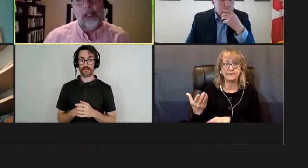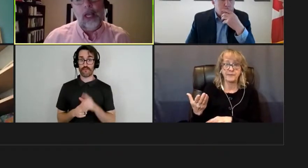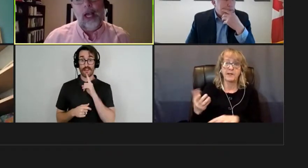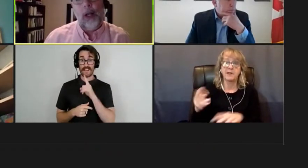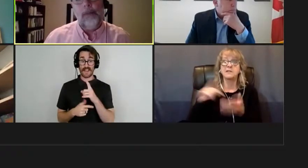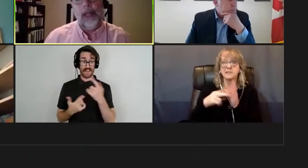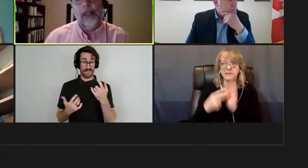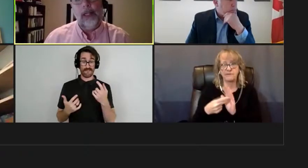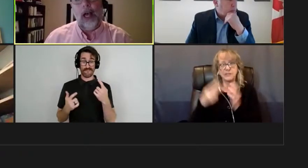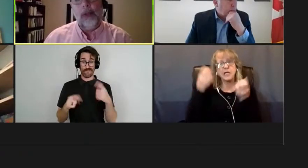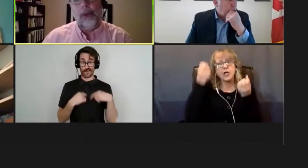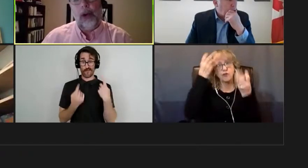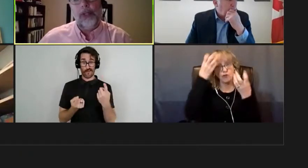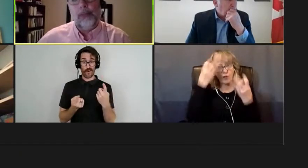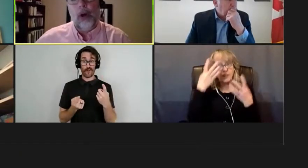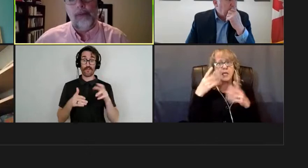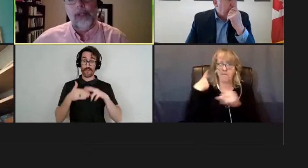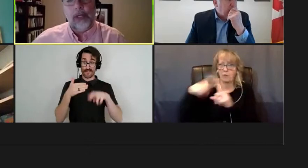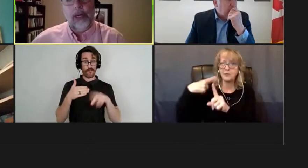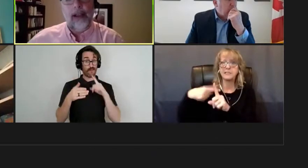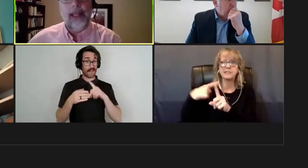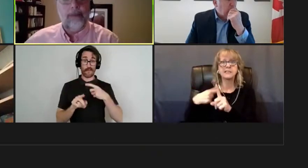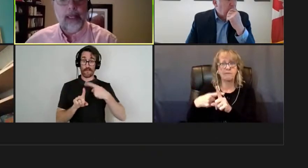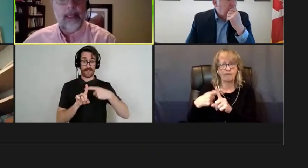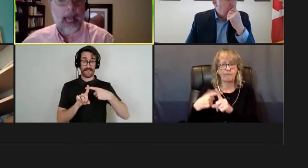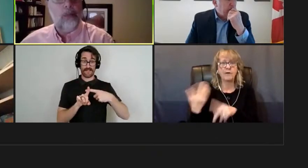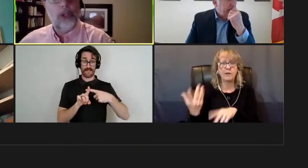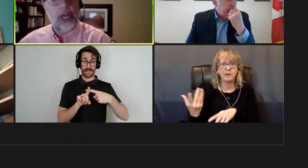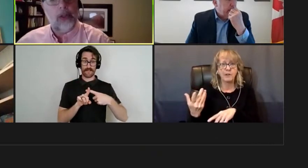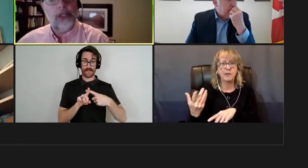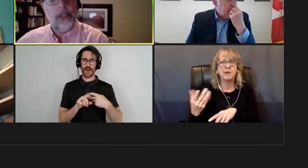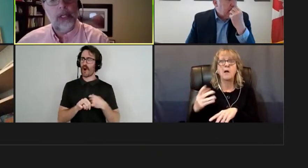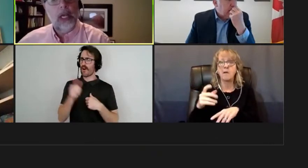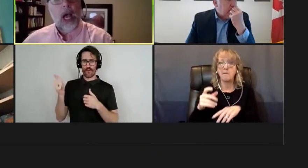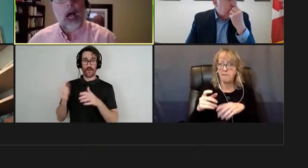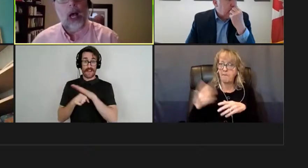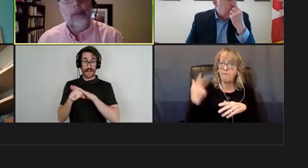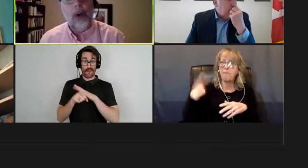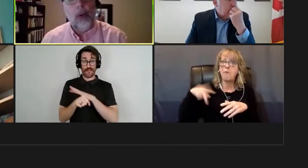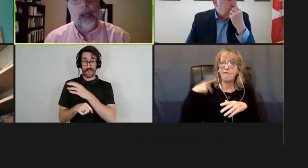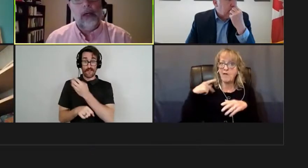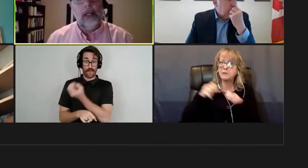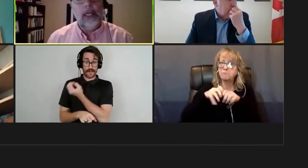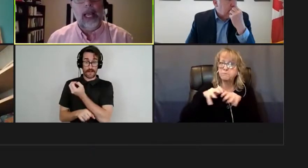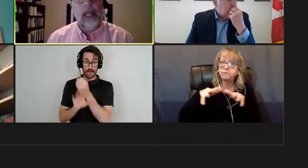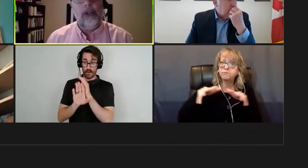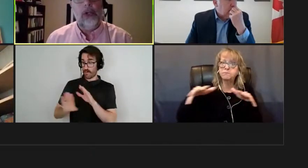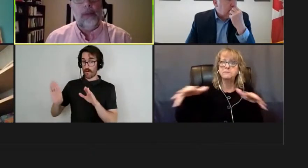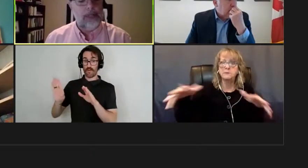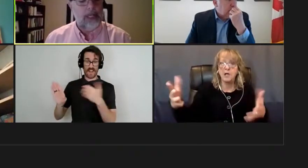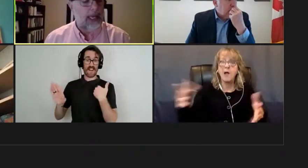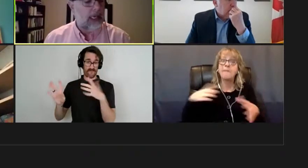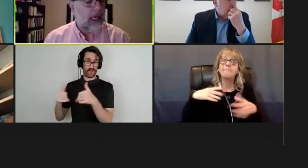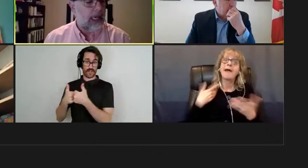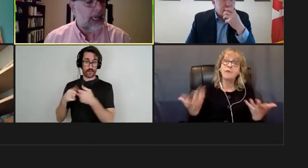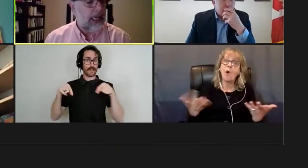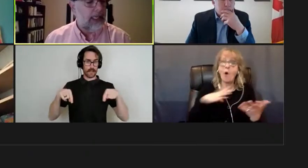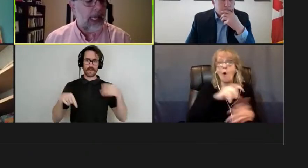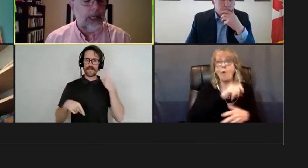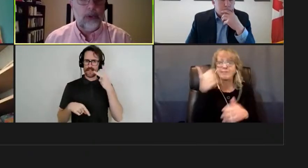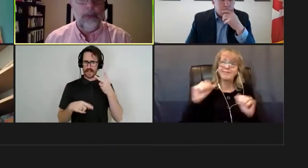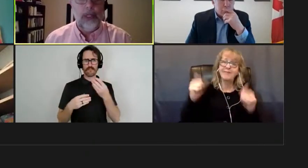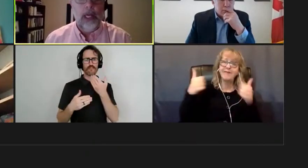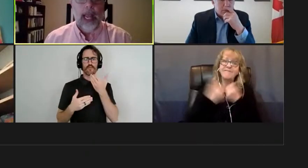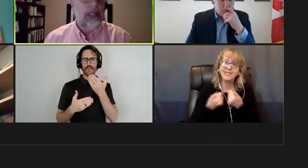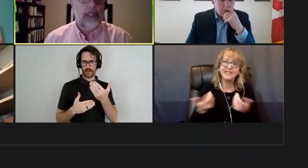result. Like other parts of the province have had more challenges, but we are getting good uptake in the